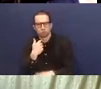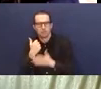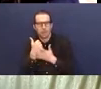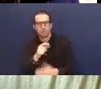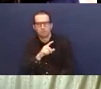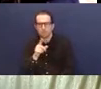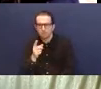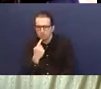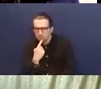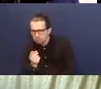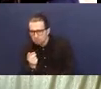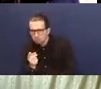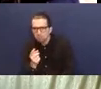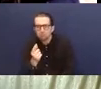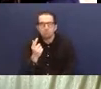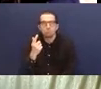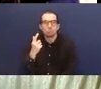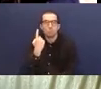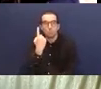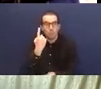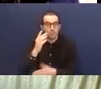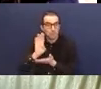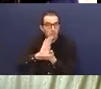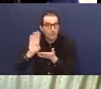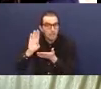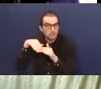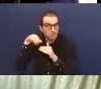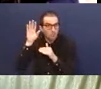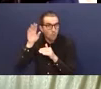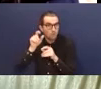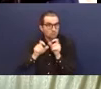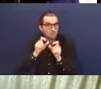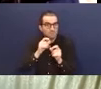7. People with disabilities have the same general healthcare needs as others,